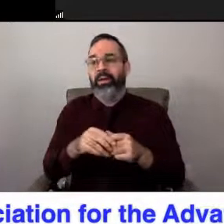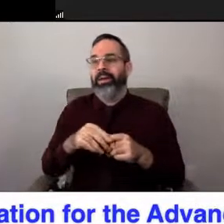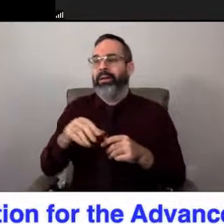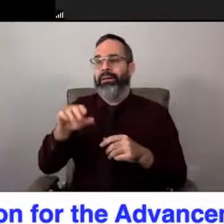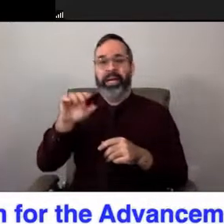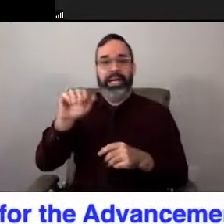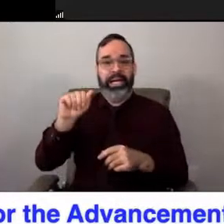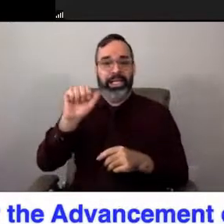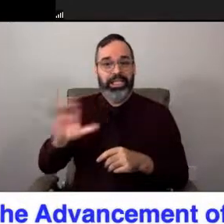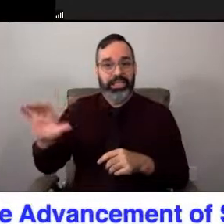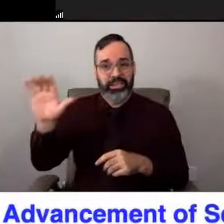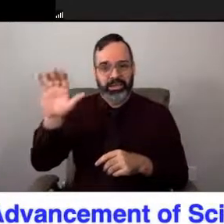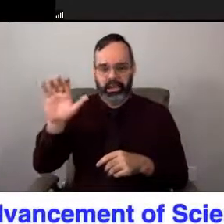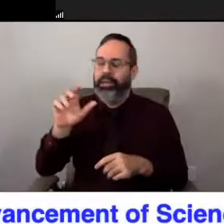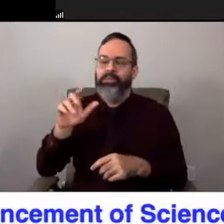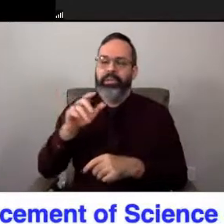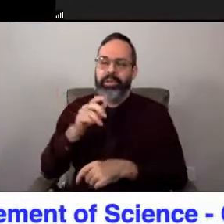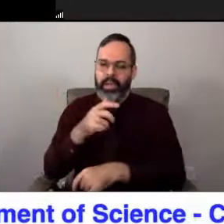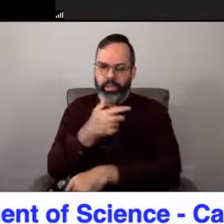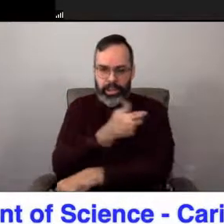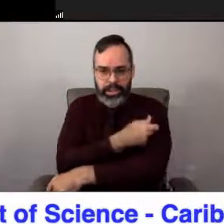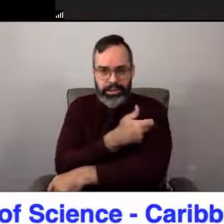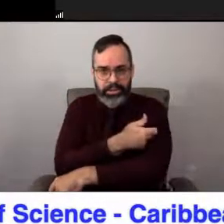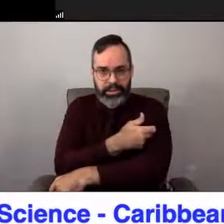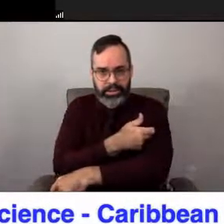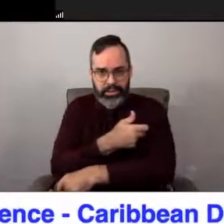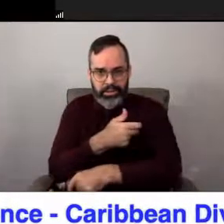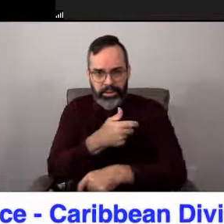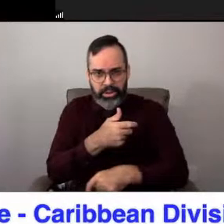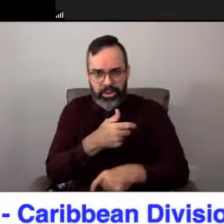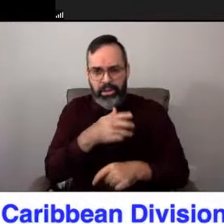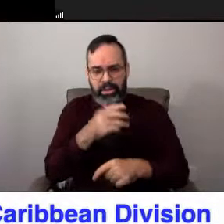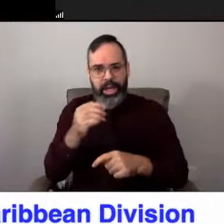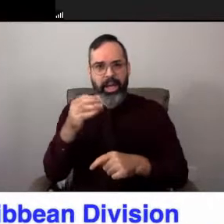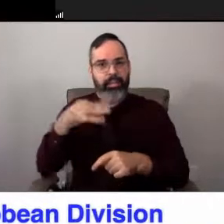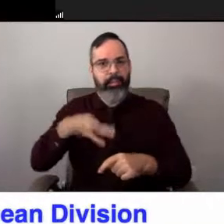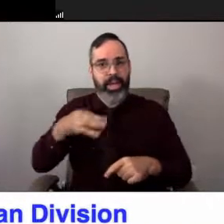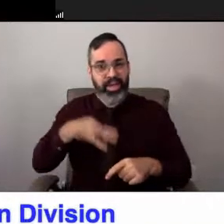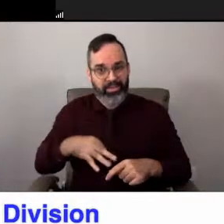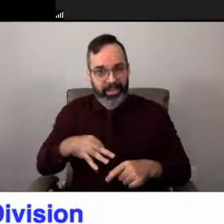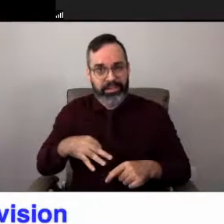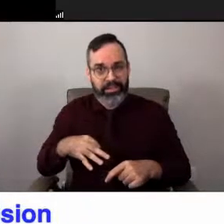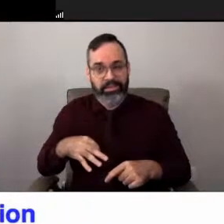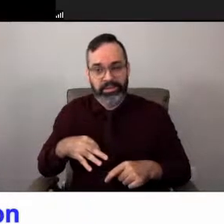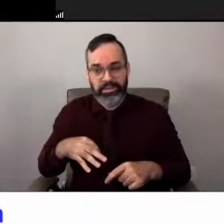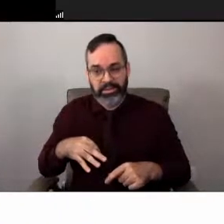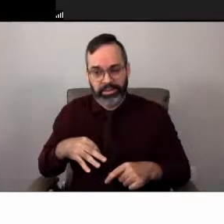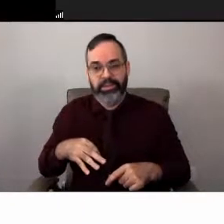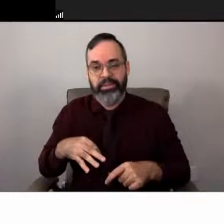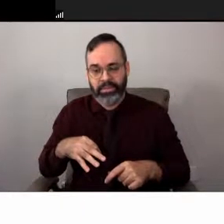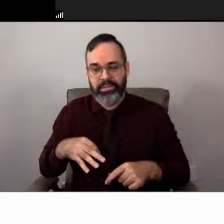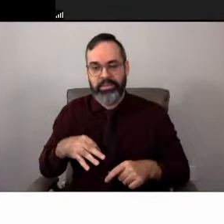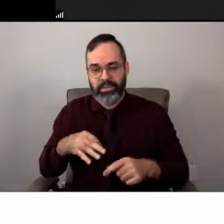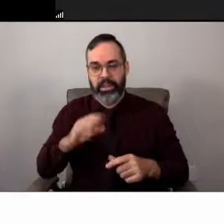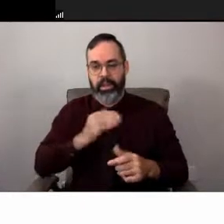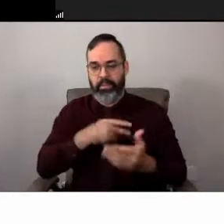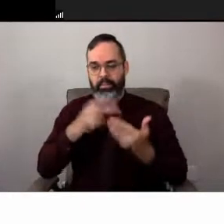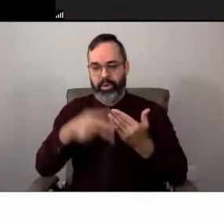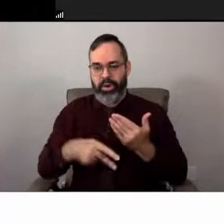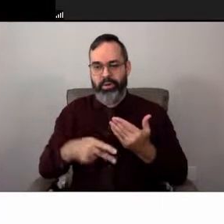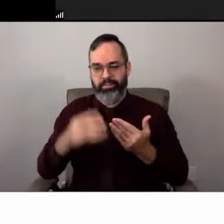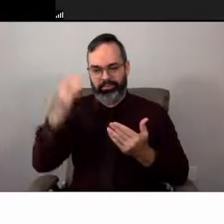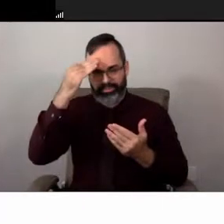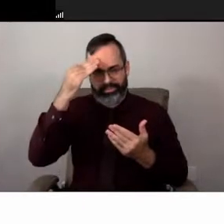childhood immunization, which was a flagship program, and the benefits are well known. That has to be given